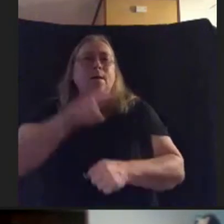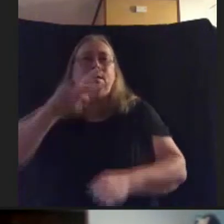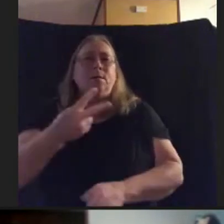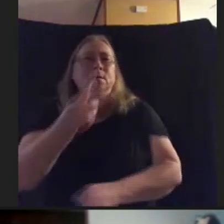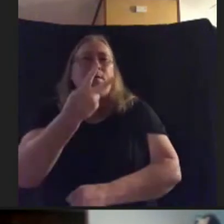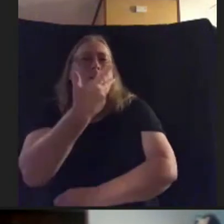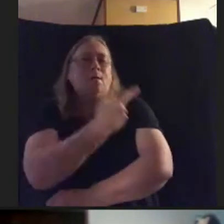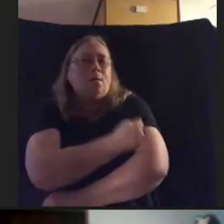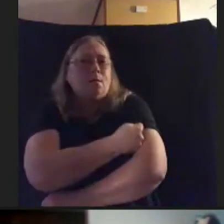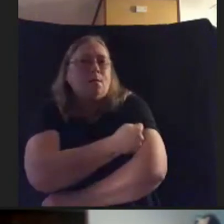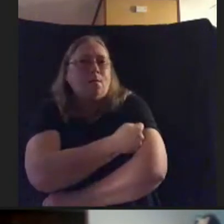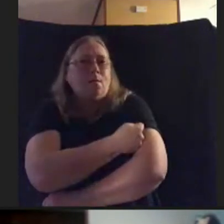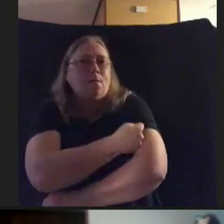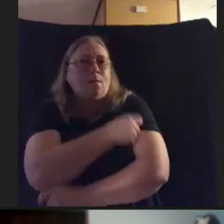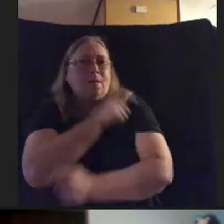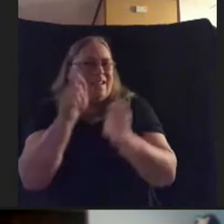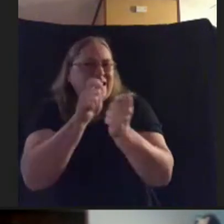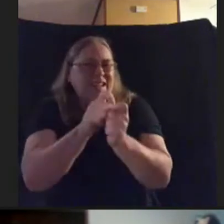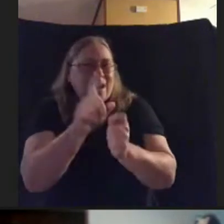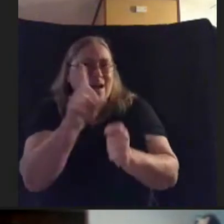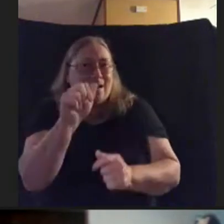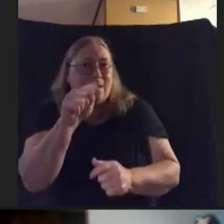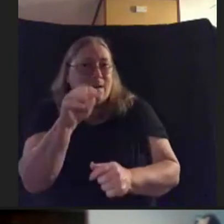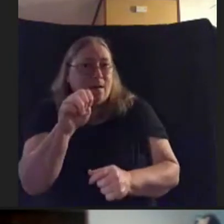the exact date.